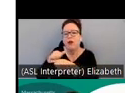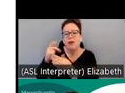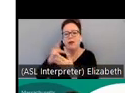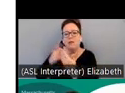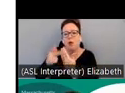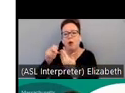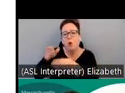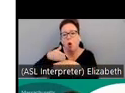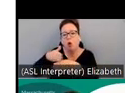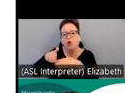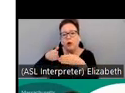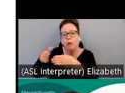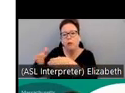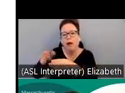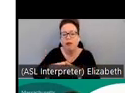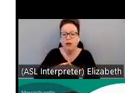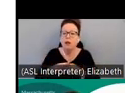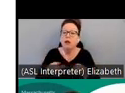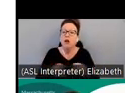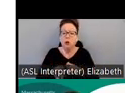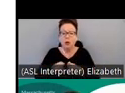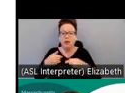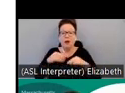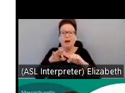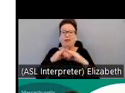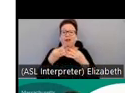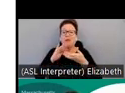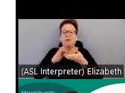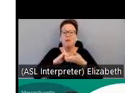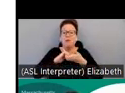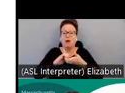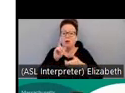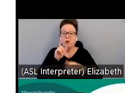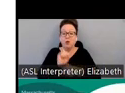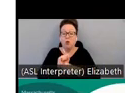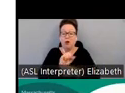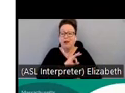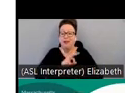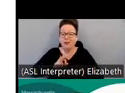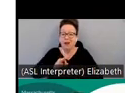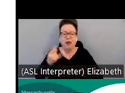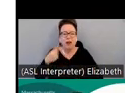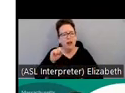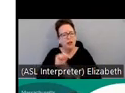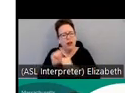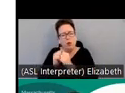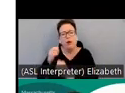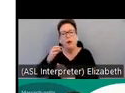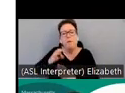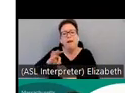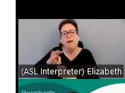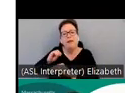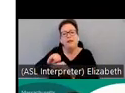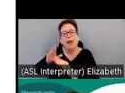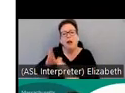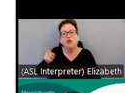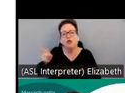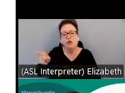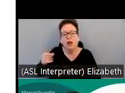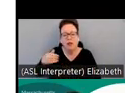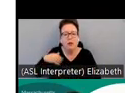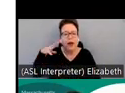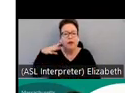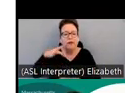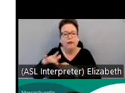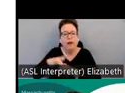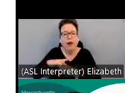have family partners on staff that work with families. They work closely with benefits counselors that we have in NextGen